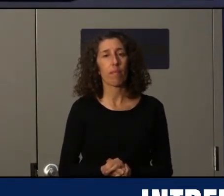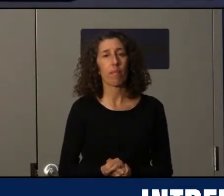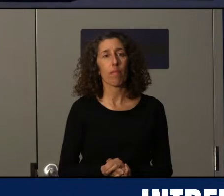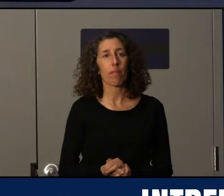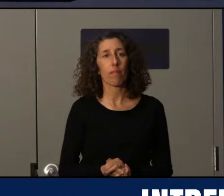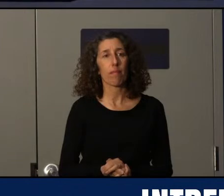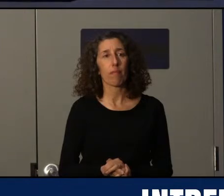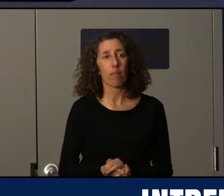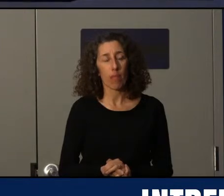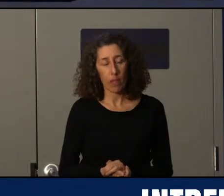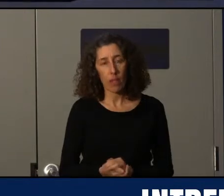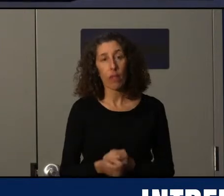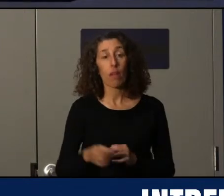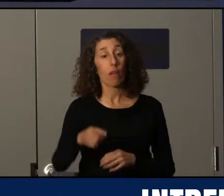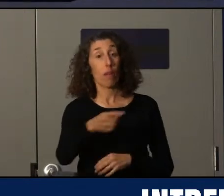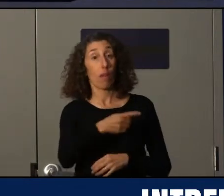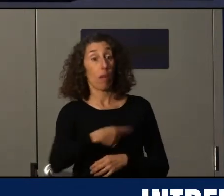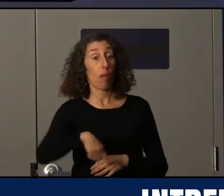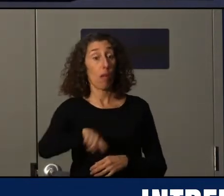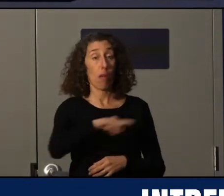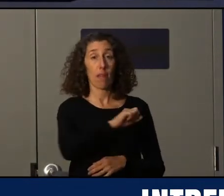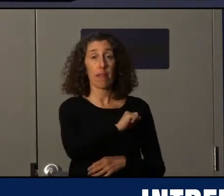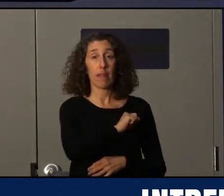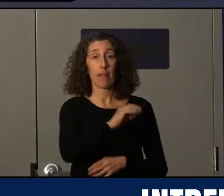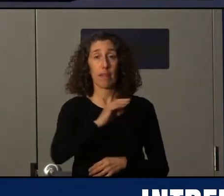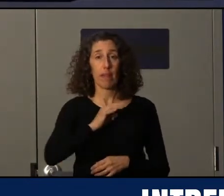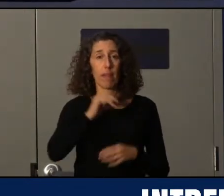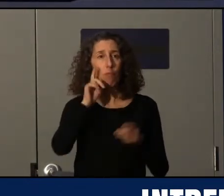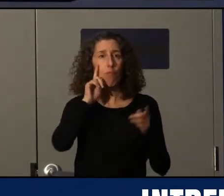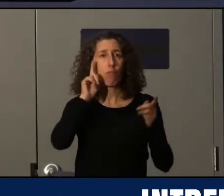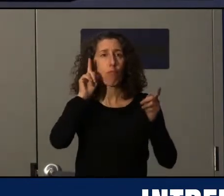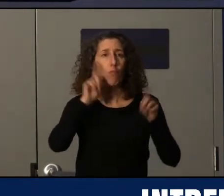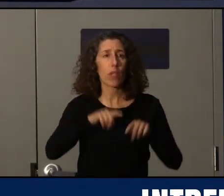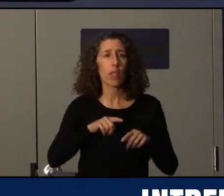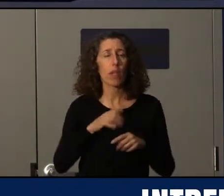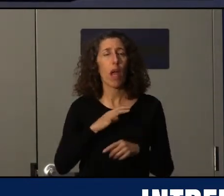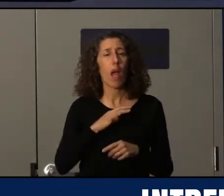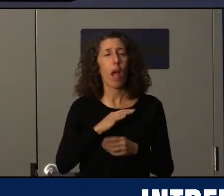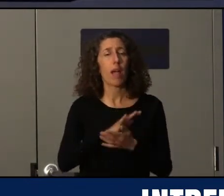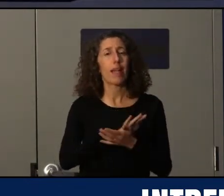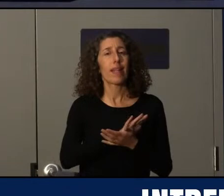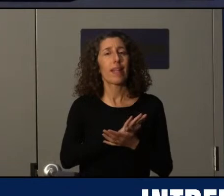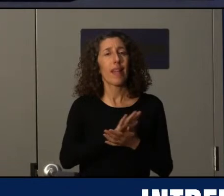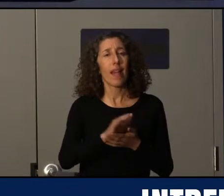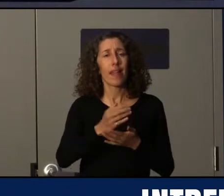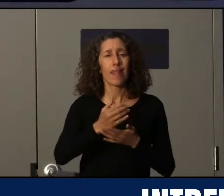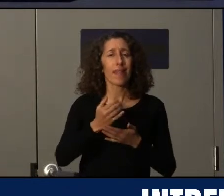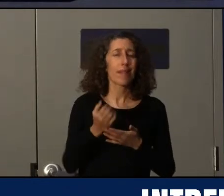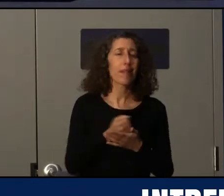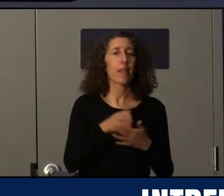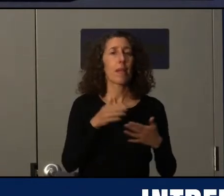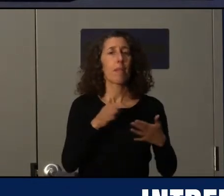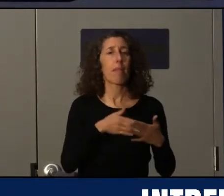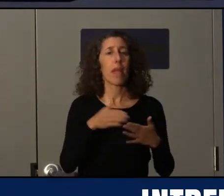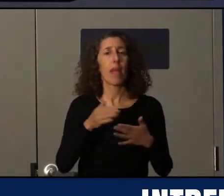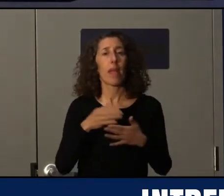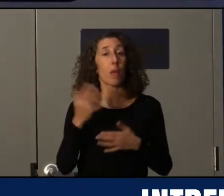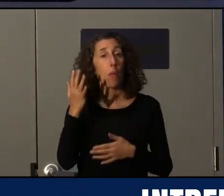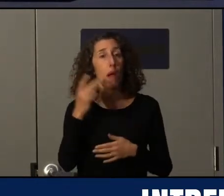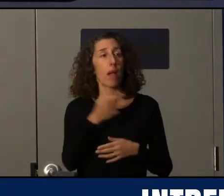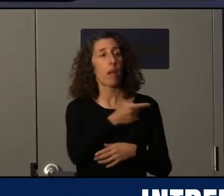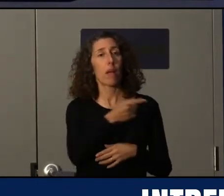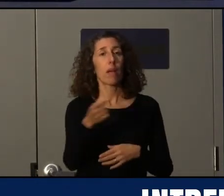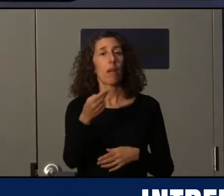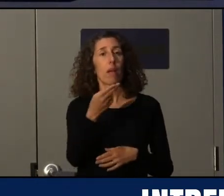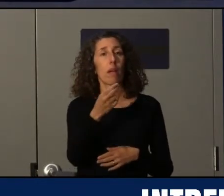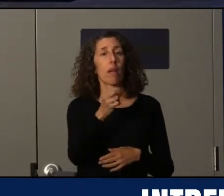They were like, absolutely, you're going to paint in space because, this is the second day going into the third day, and we all have stuff to do, and we got to pack up the